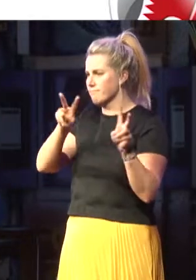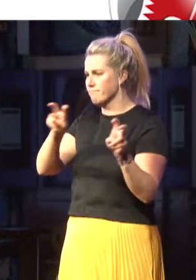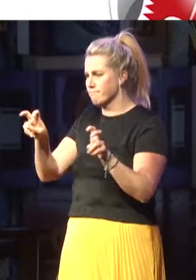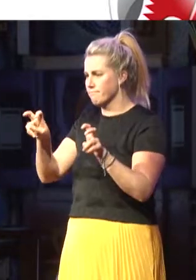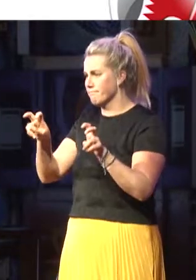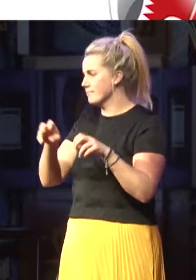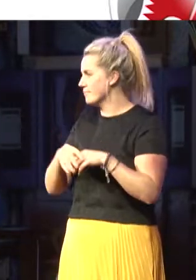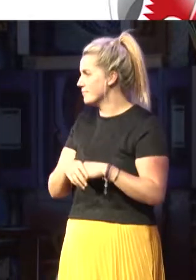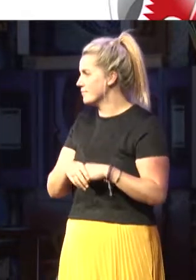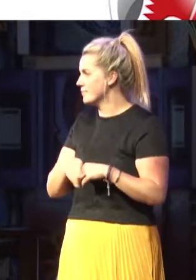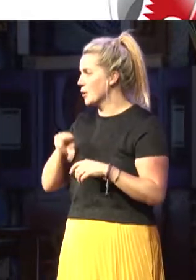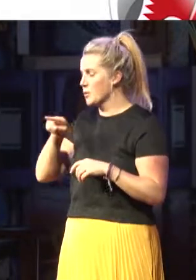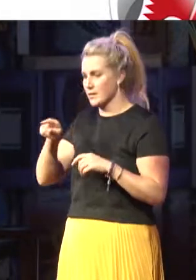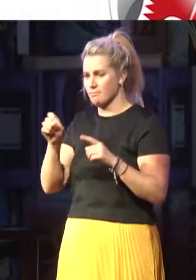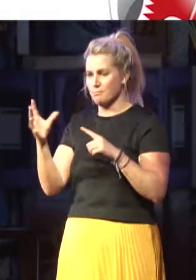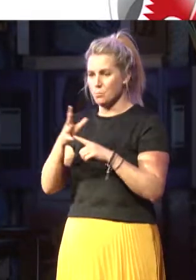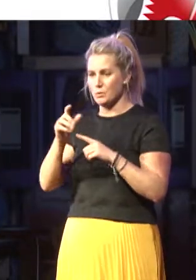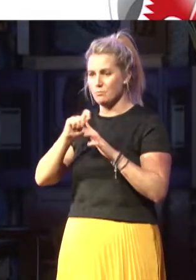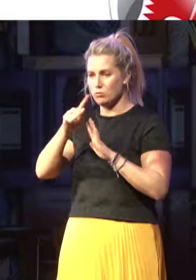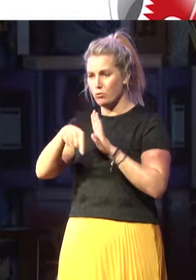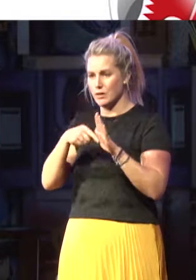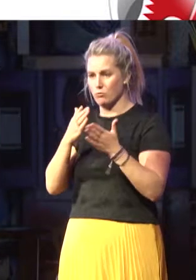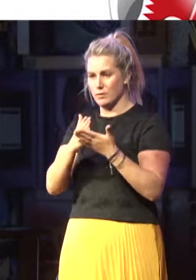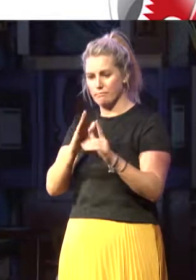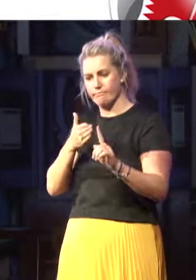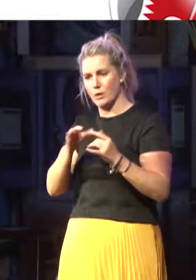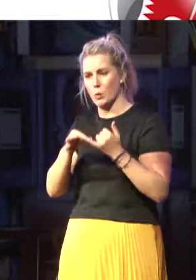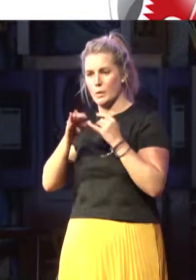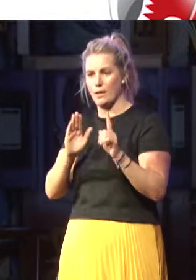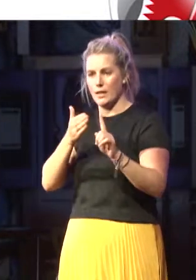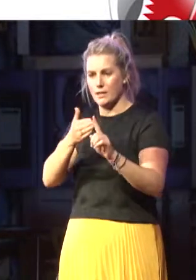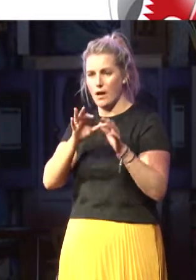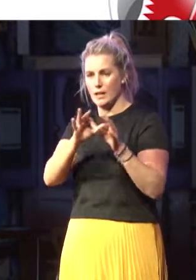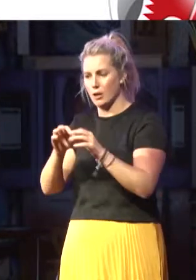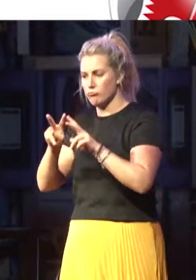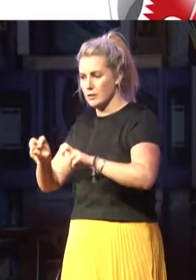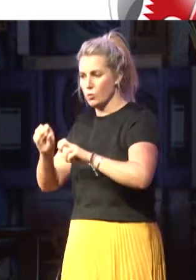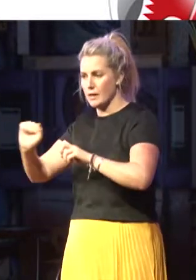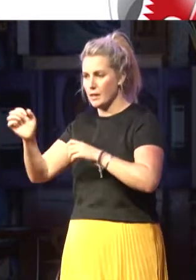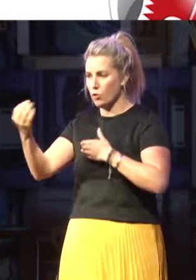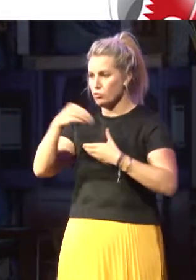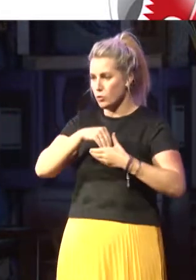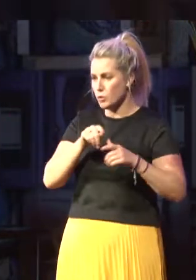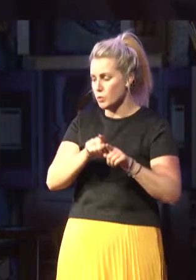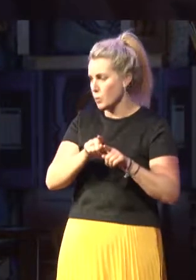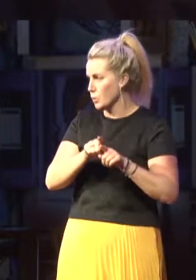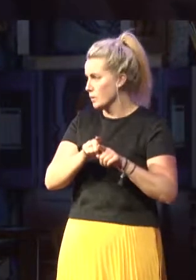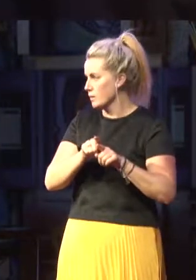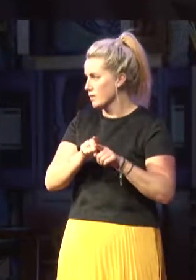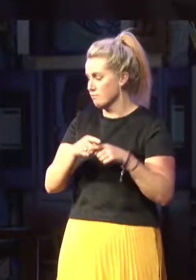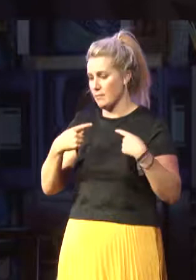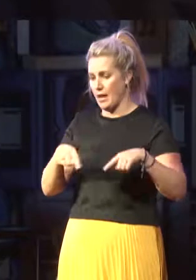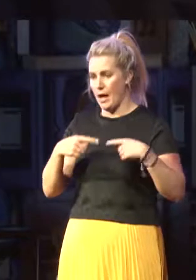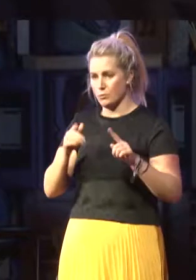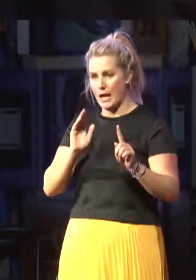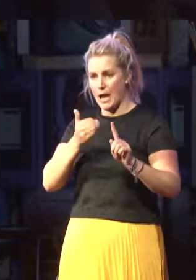So this is an important project which provides a unique identifier for linking researchers with their contributions. It enables